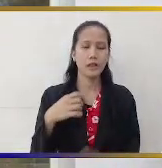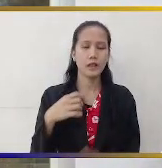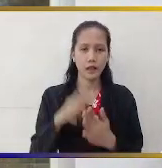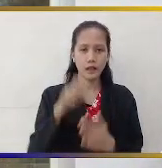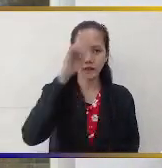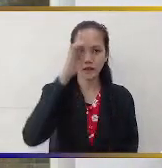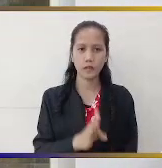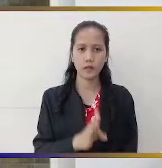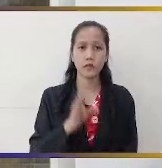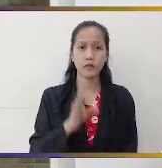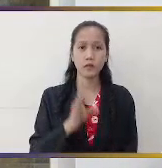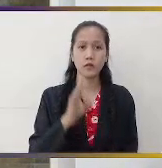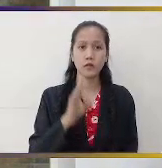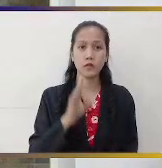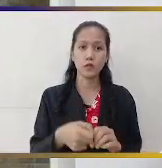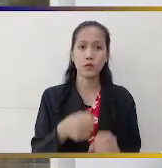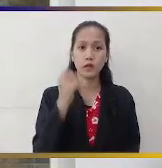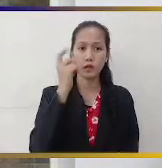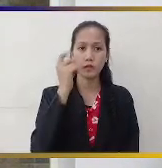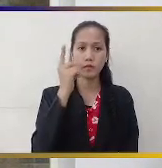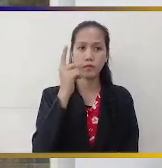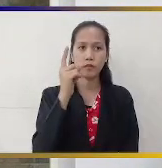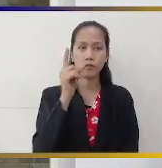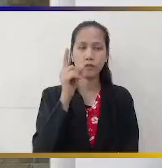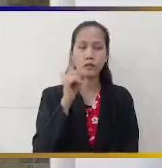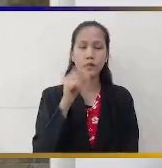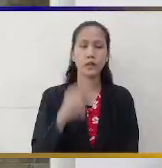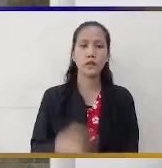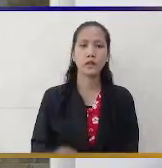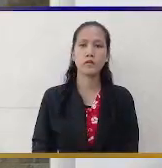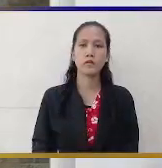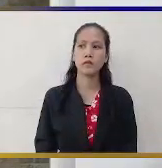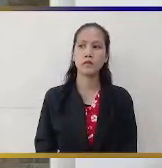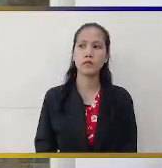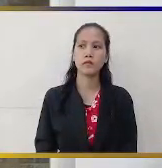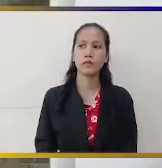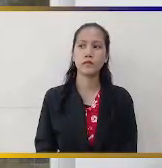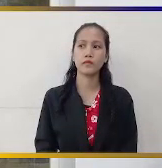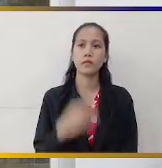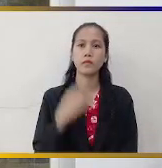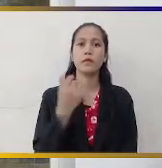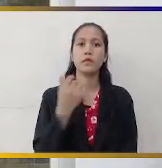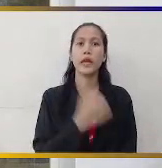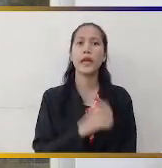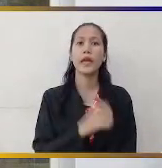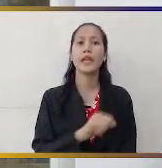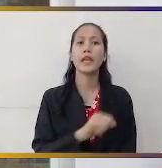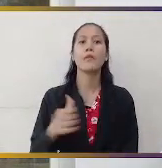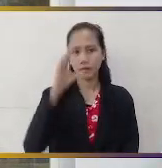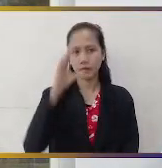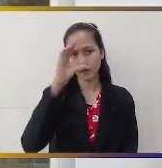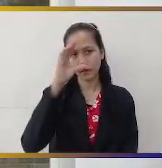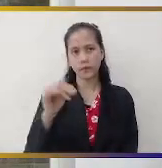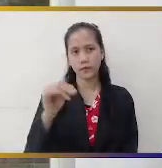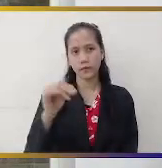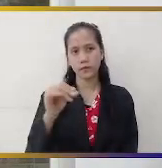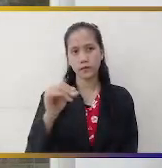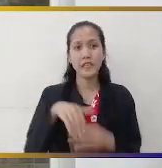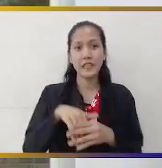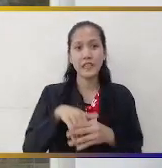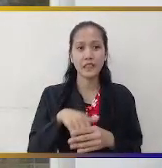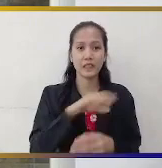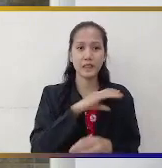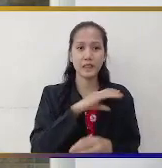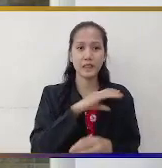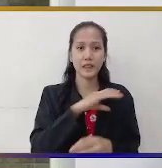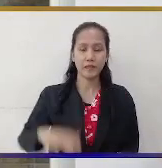Therefore, if any man be in Christ, that's right there. You got saved. You're in Christ. He is